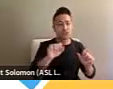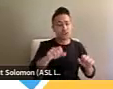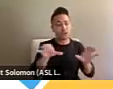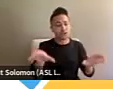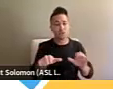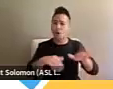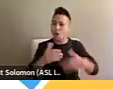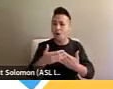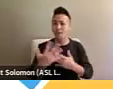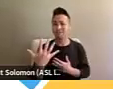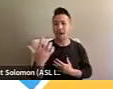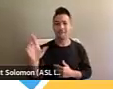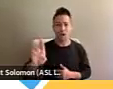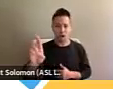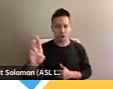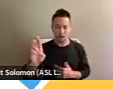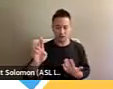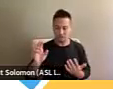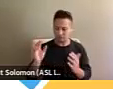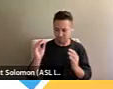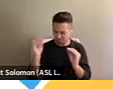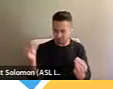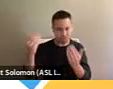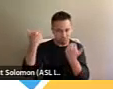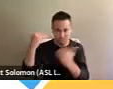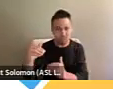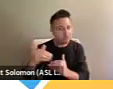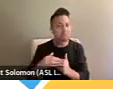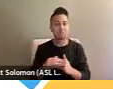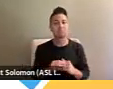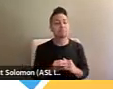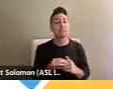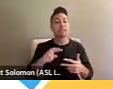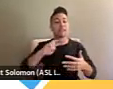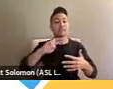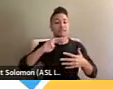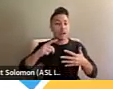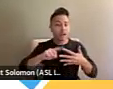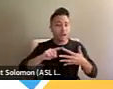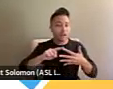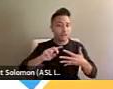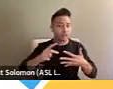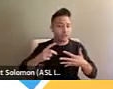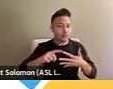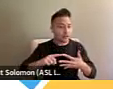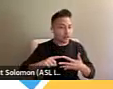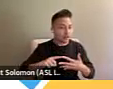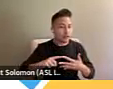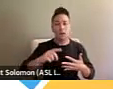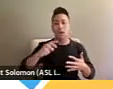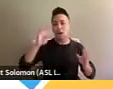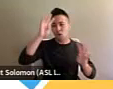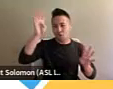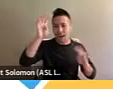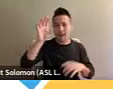with no caveats, no restrictions. The second one is Creative